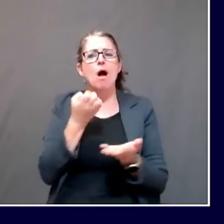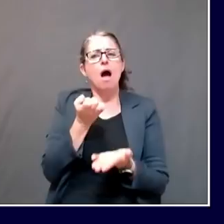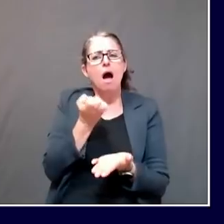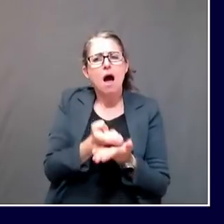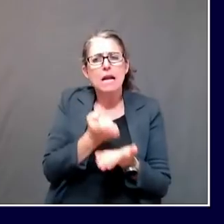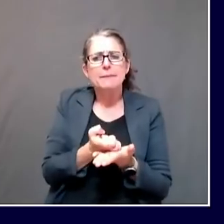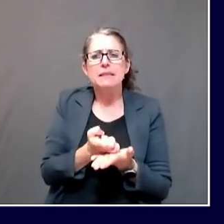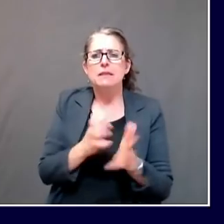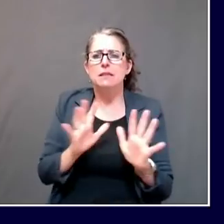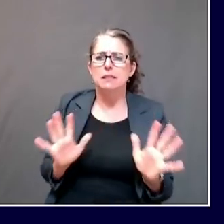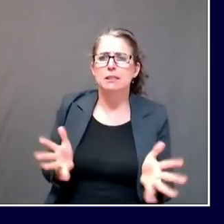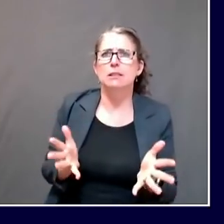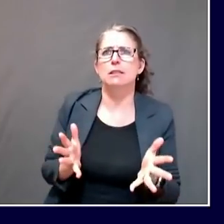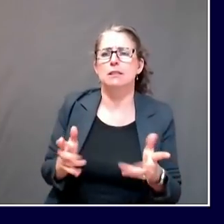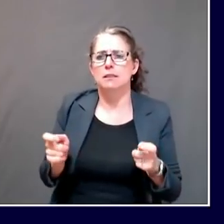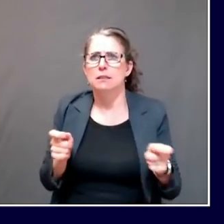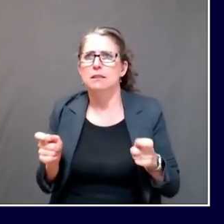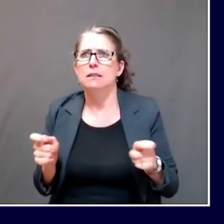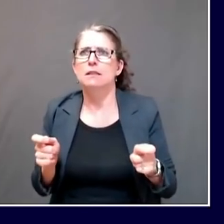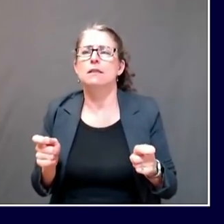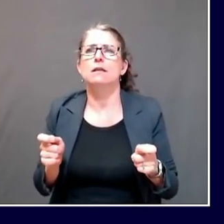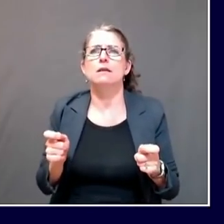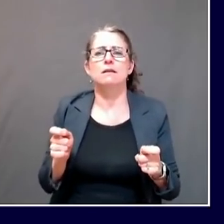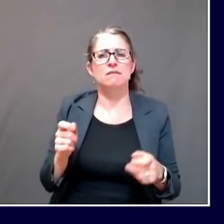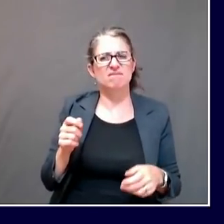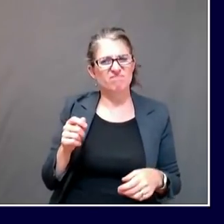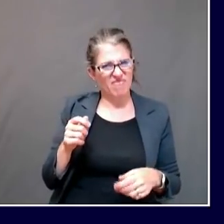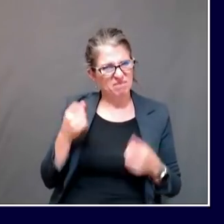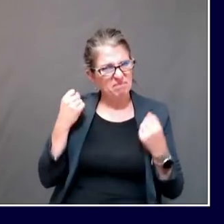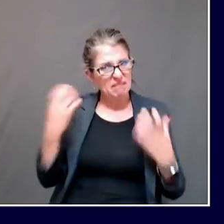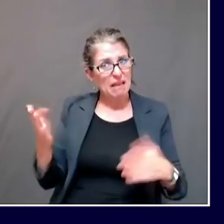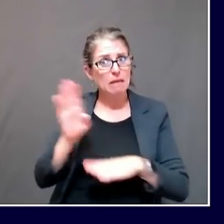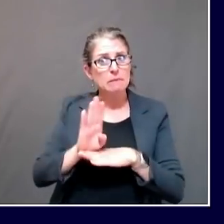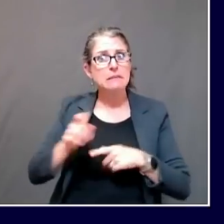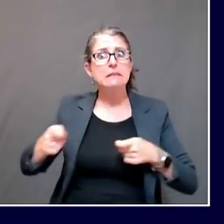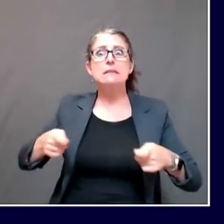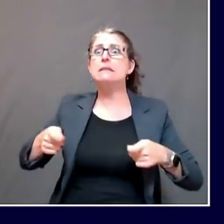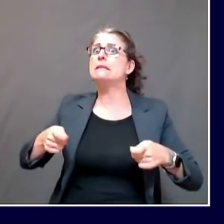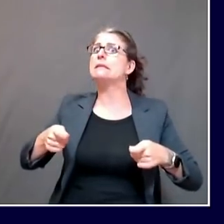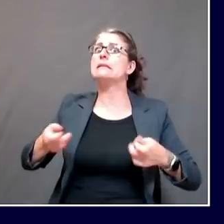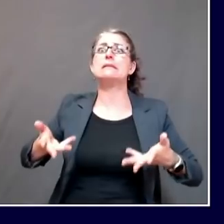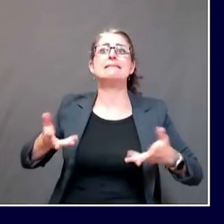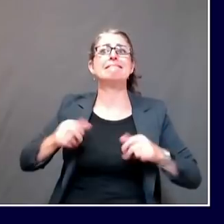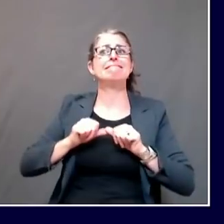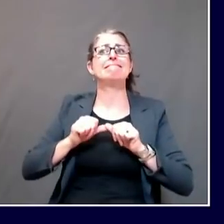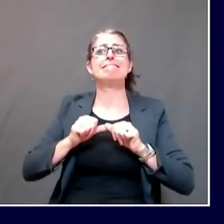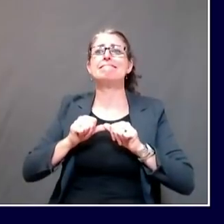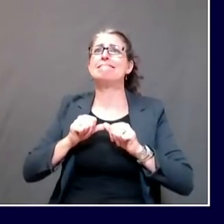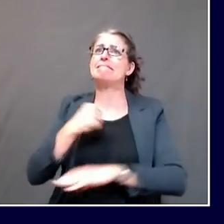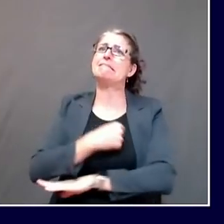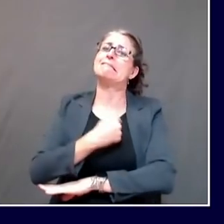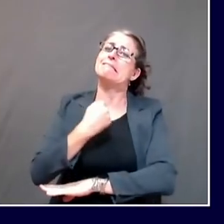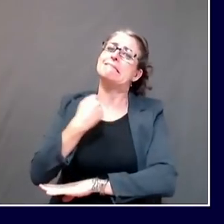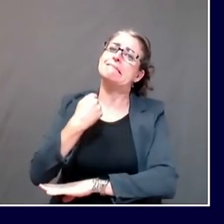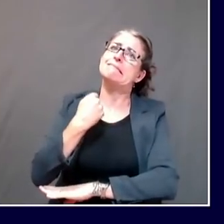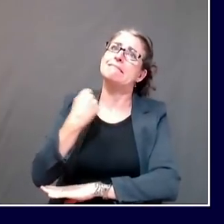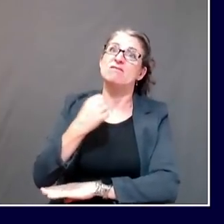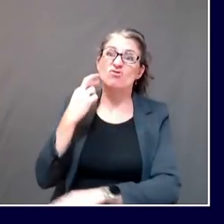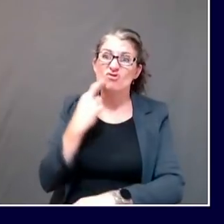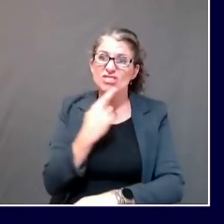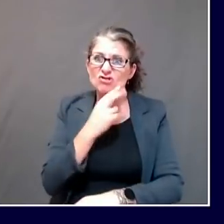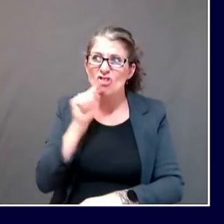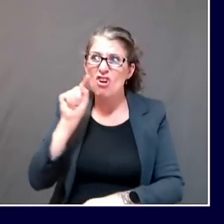maybe uncertain about what the future will bring, especially restaurants that are relying heavily on outside seating as we get into these winter